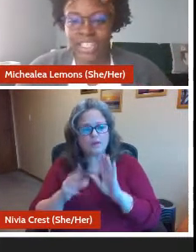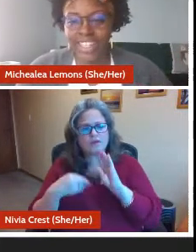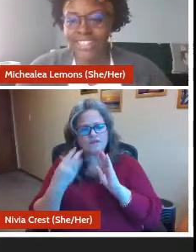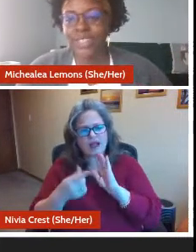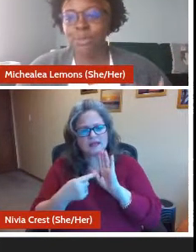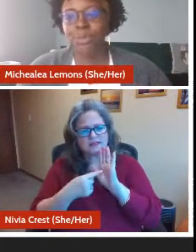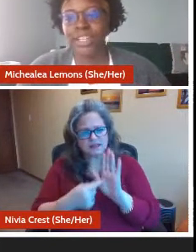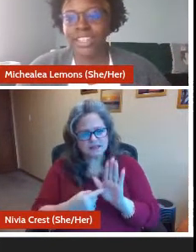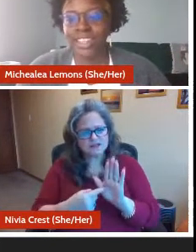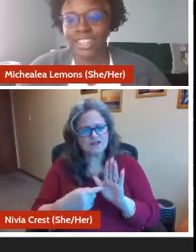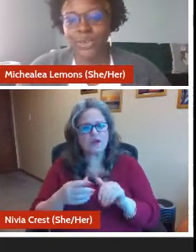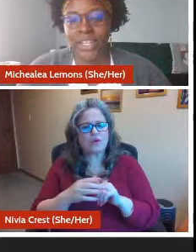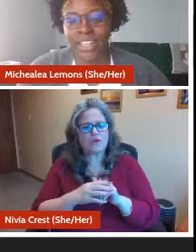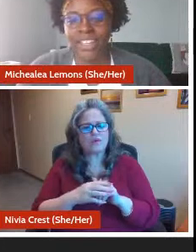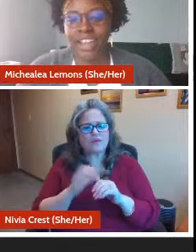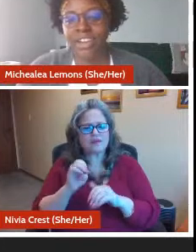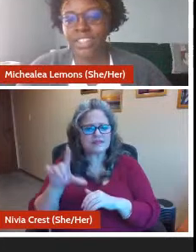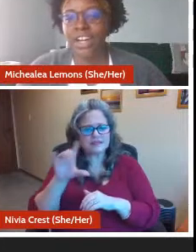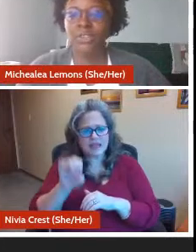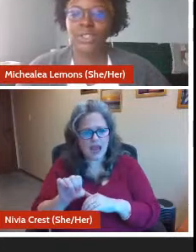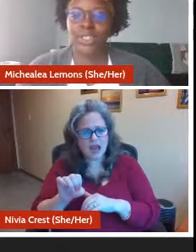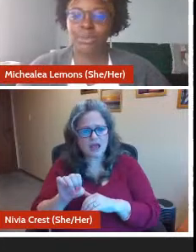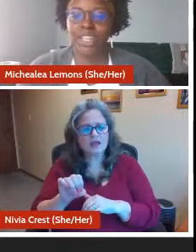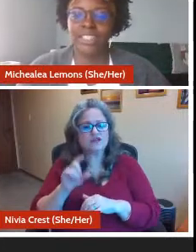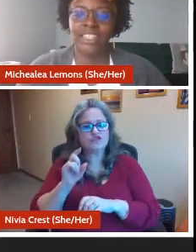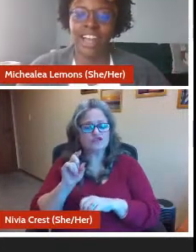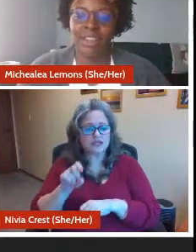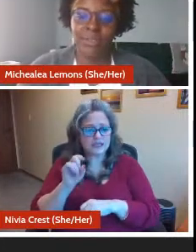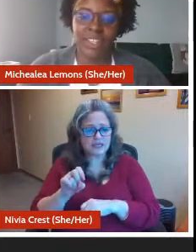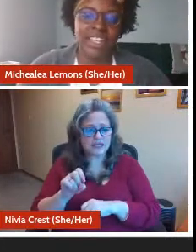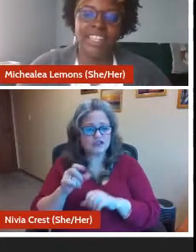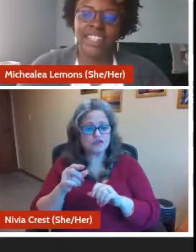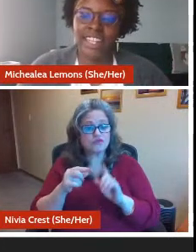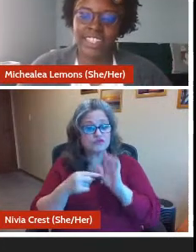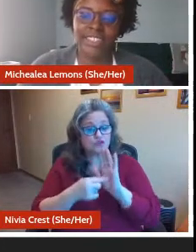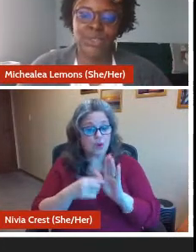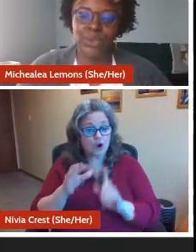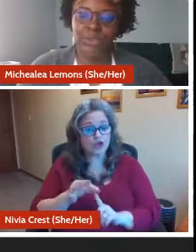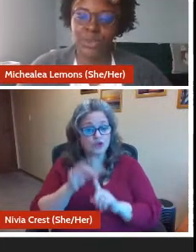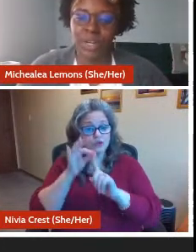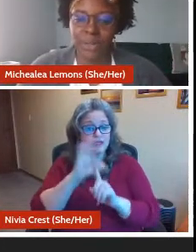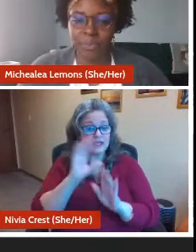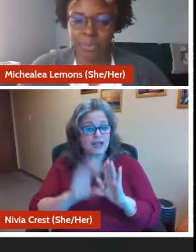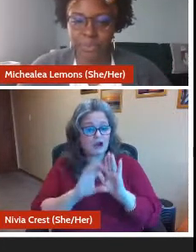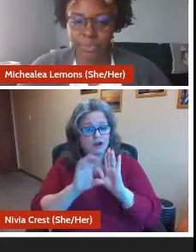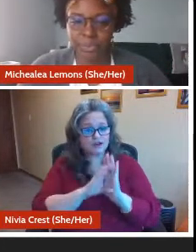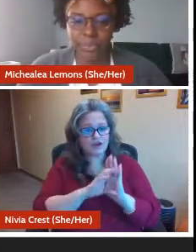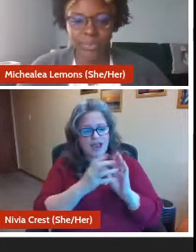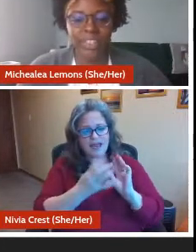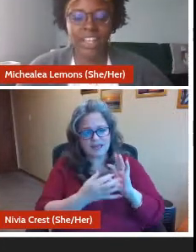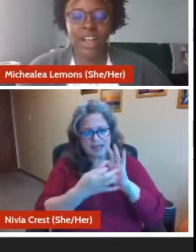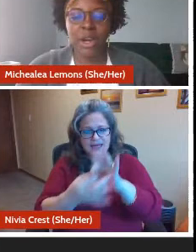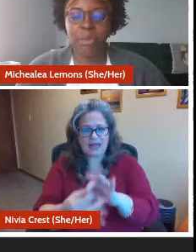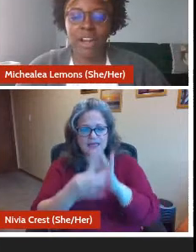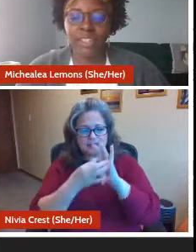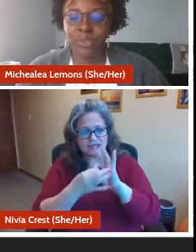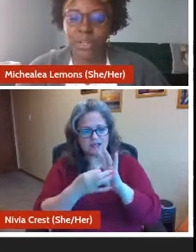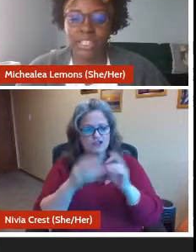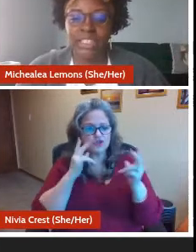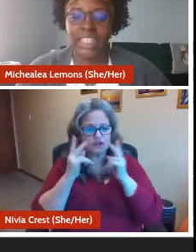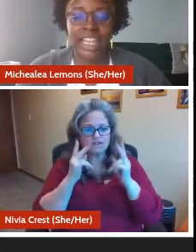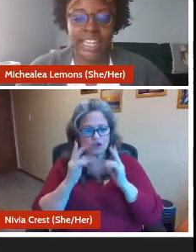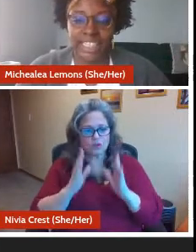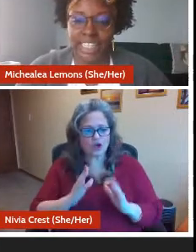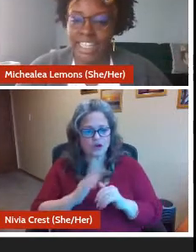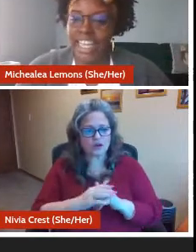style she needs to bring the unique character of her subject to life, connecting to the viewer. Her body of